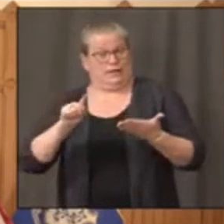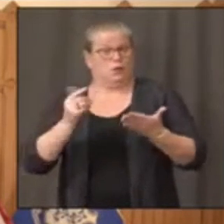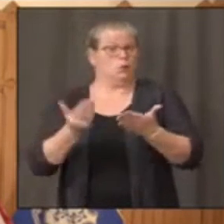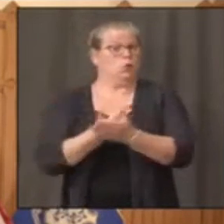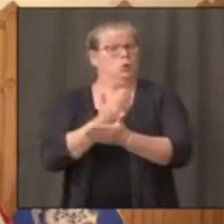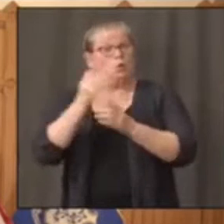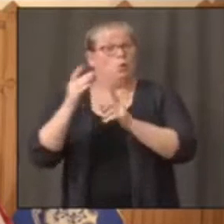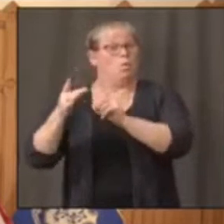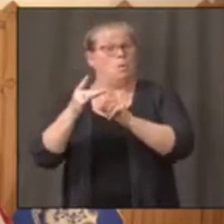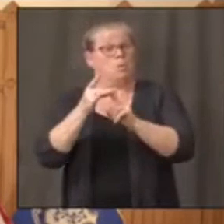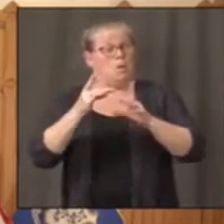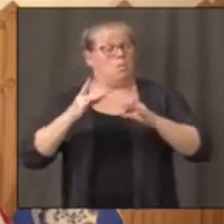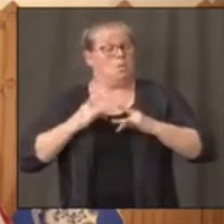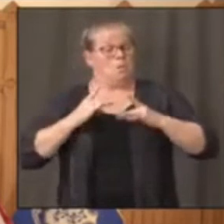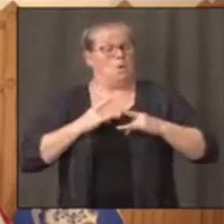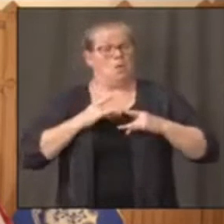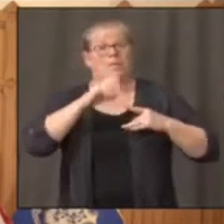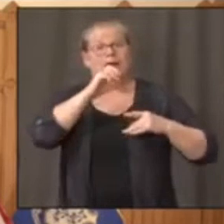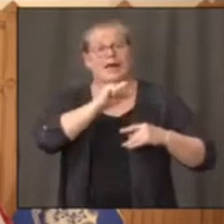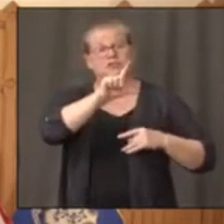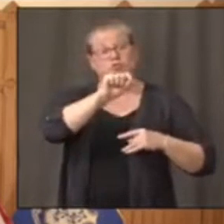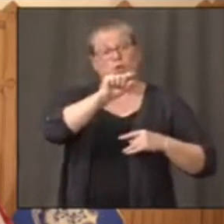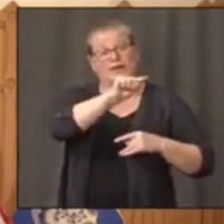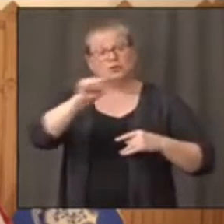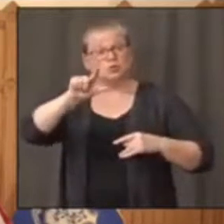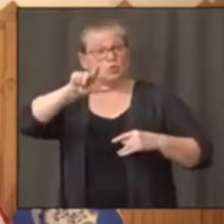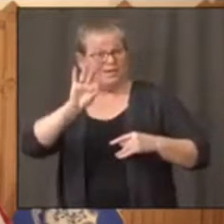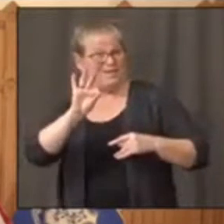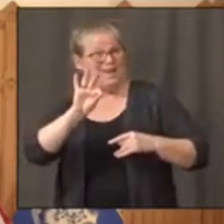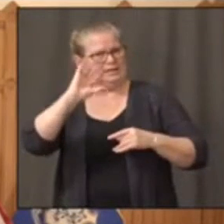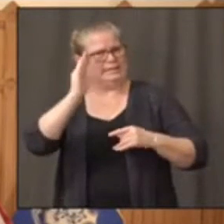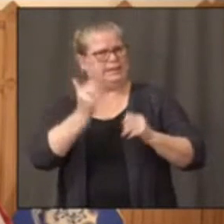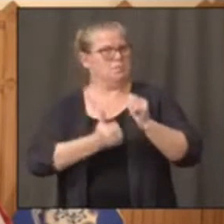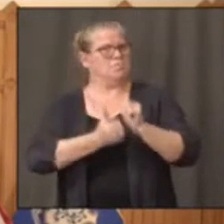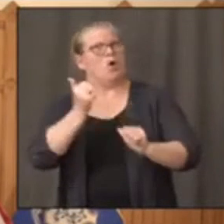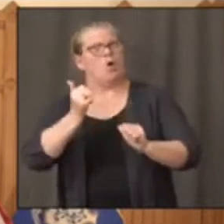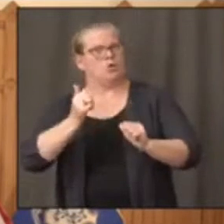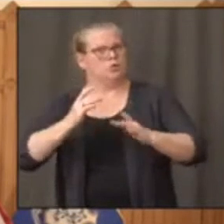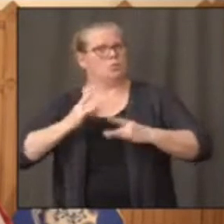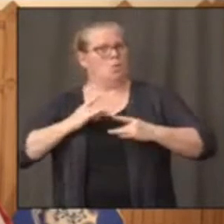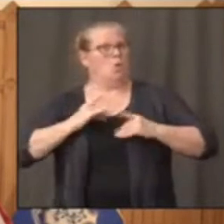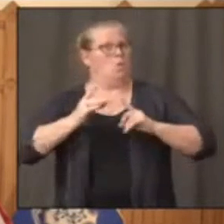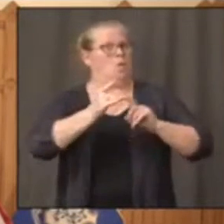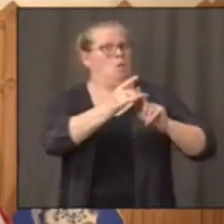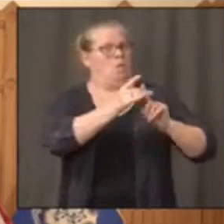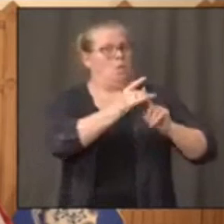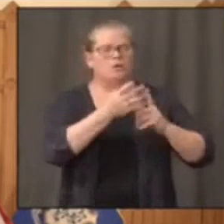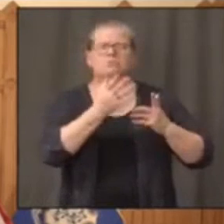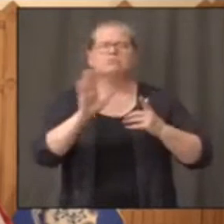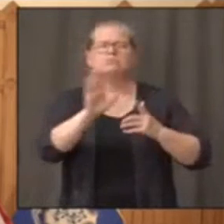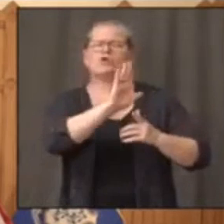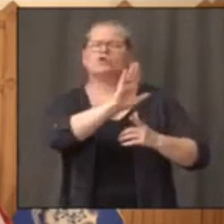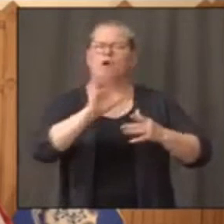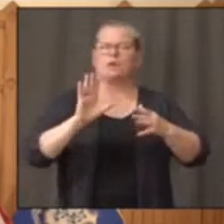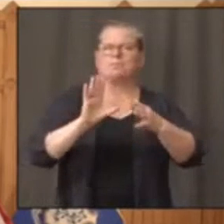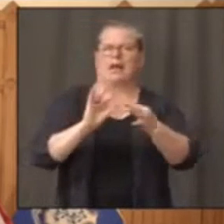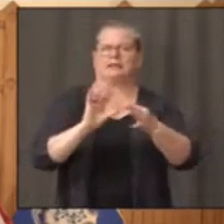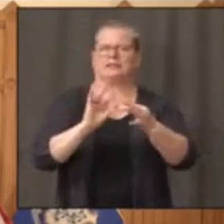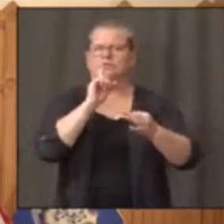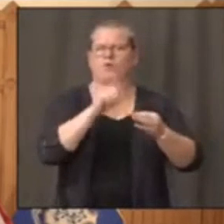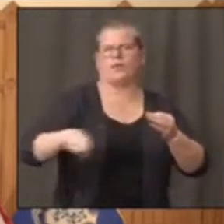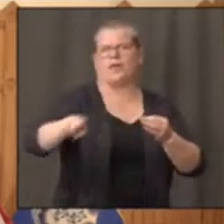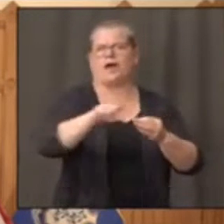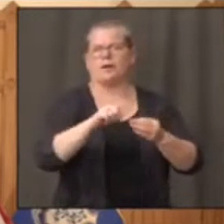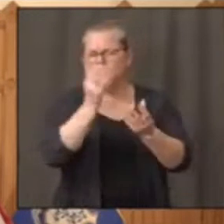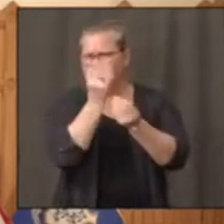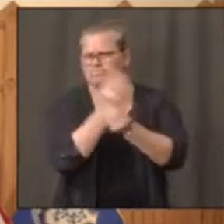to 29. What's your message to that age group right now? And could you also talk about, is there the potential possibility that